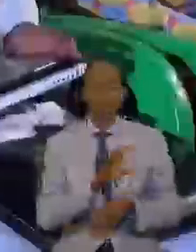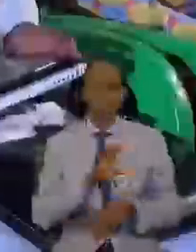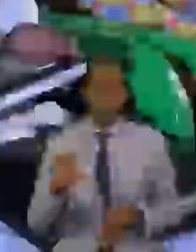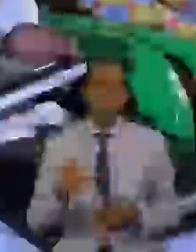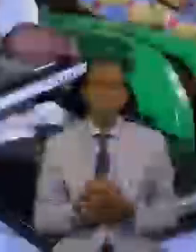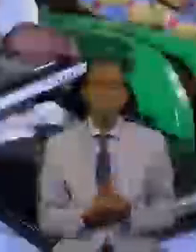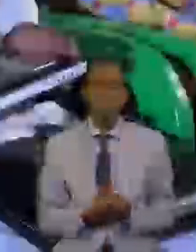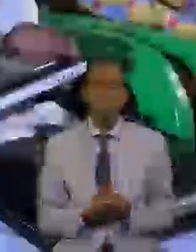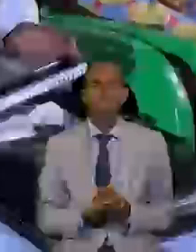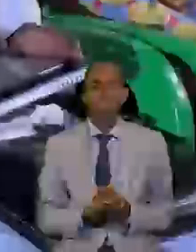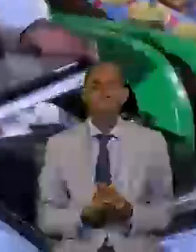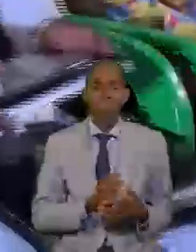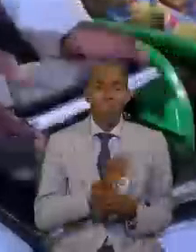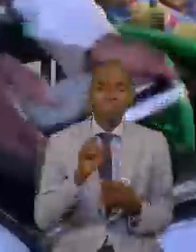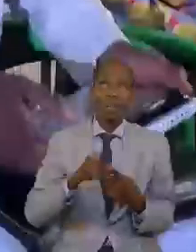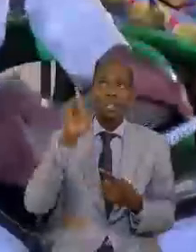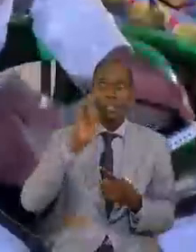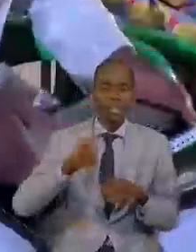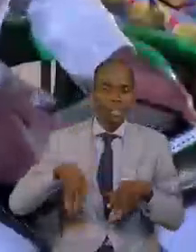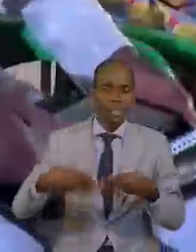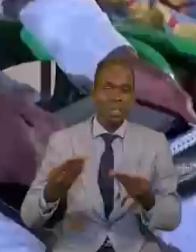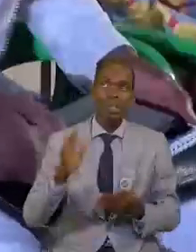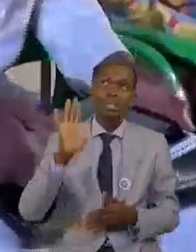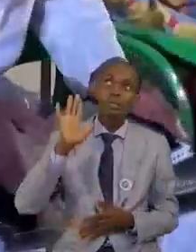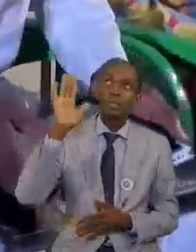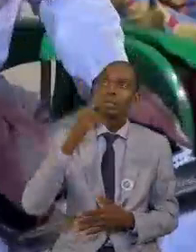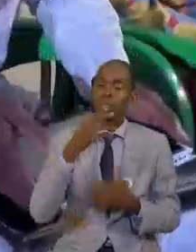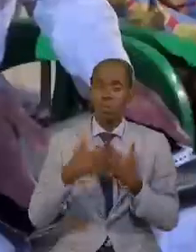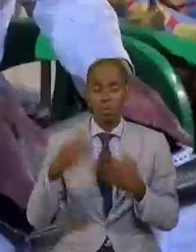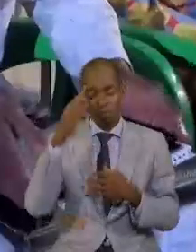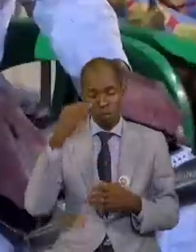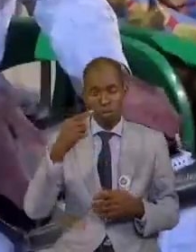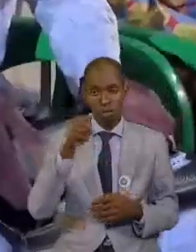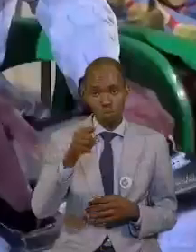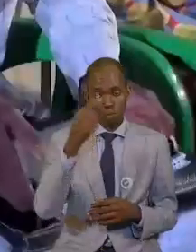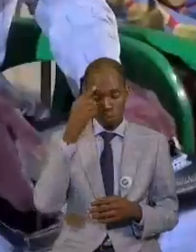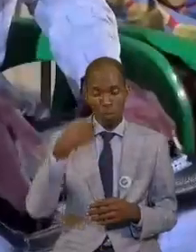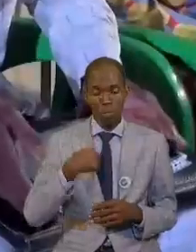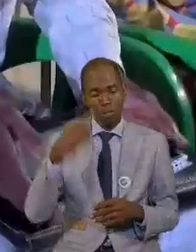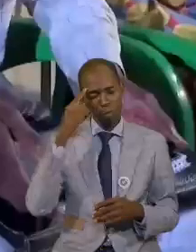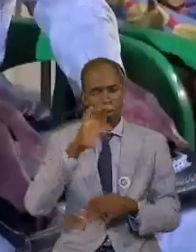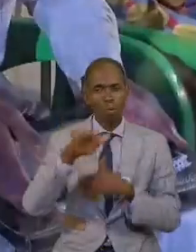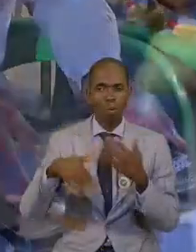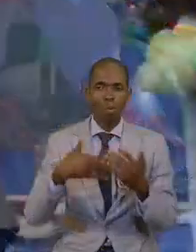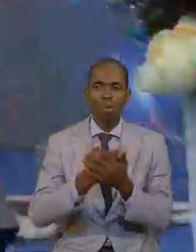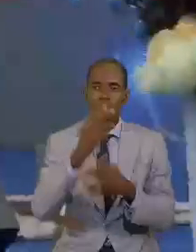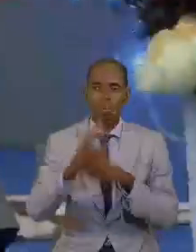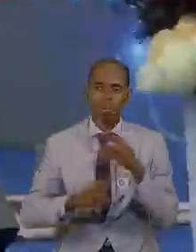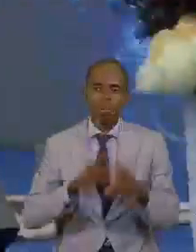when he shed his blood for you, for me, for the whole world.